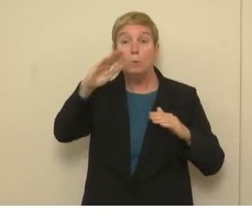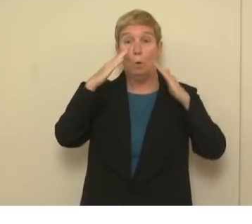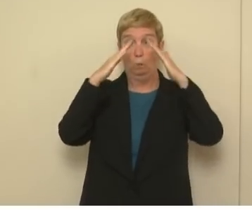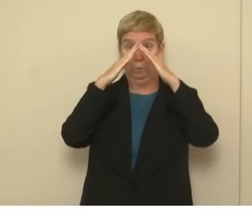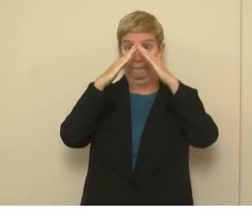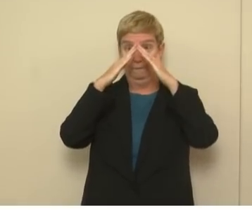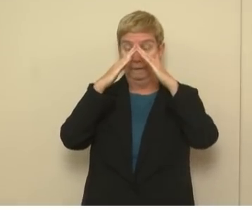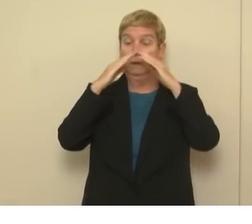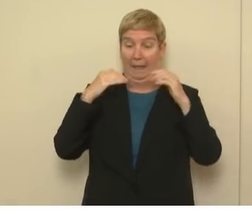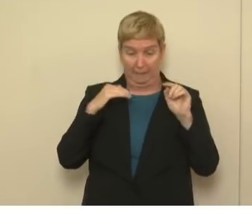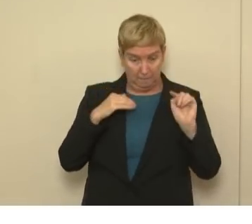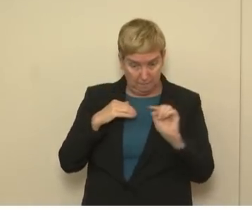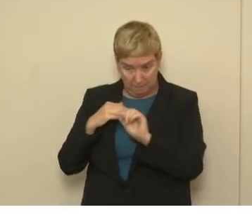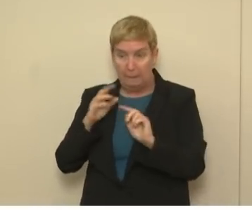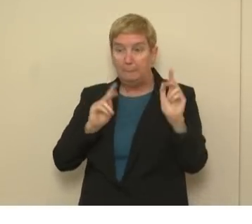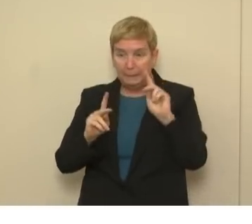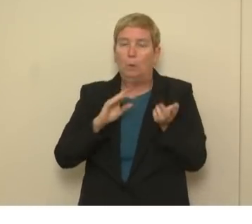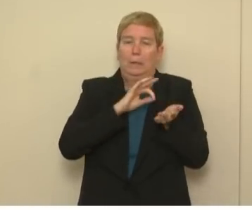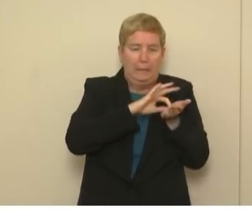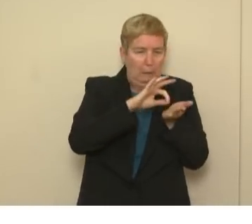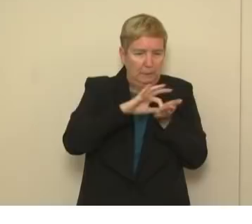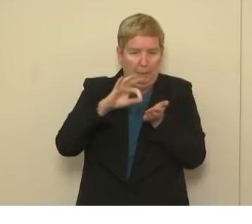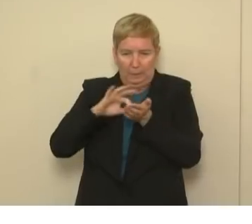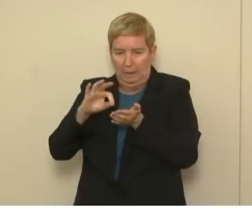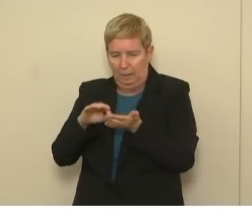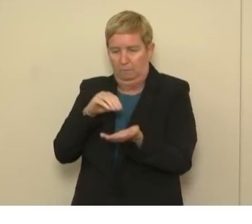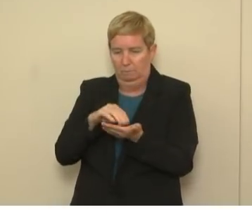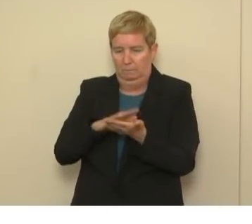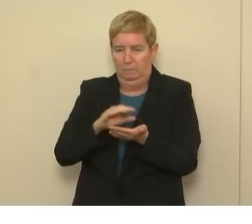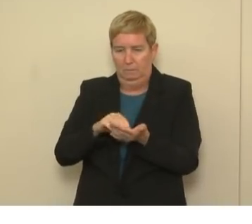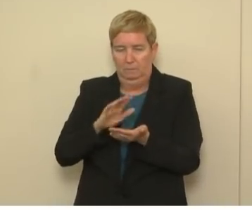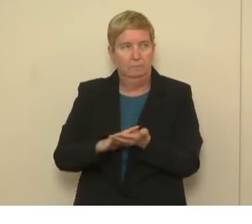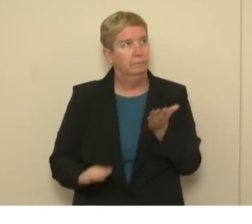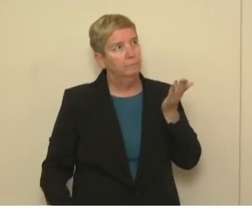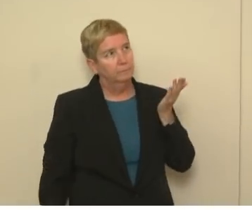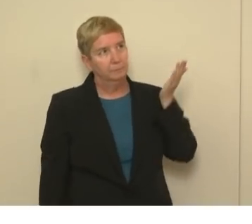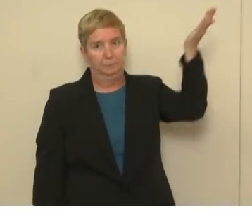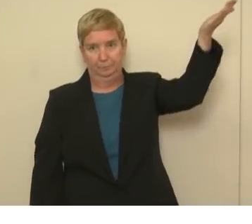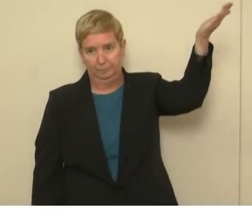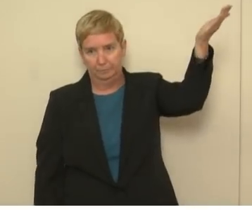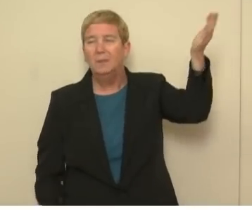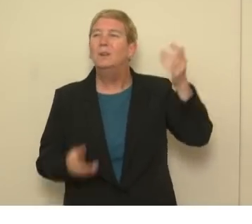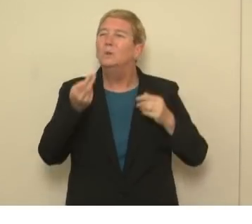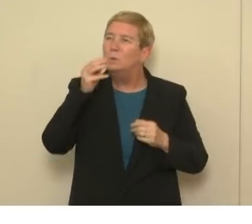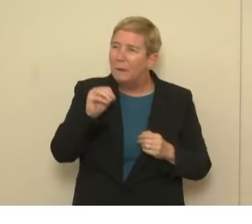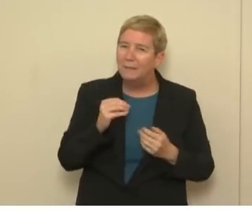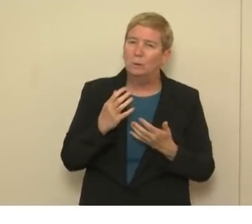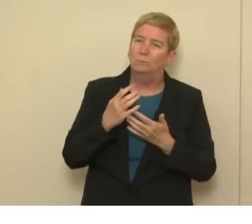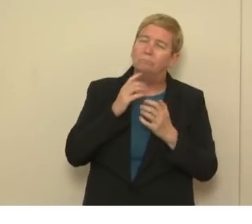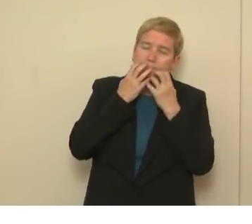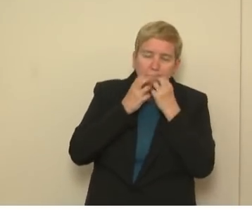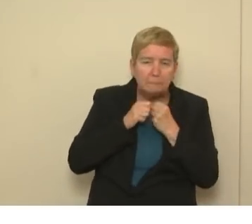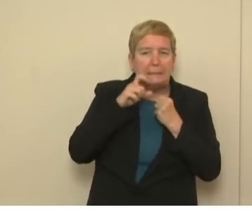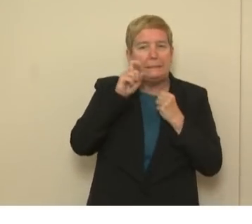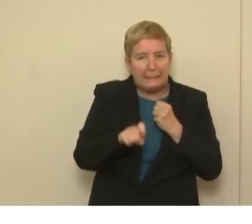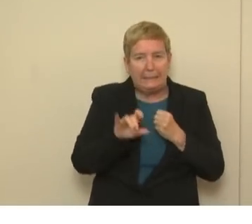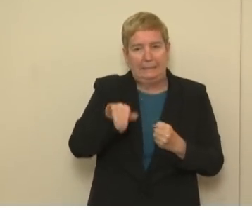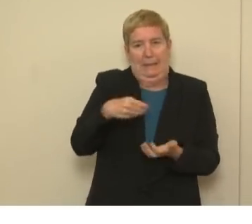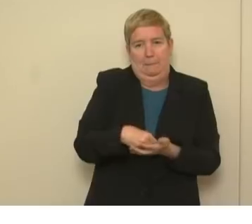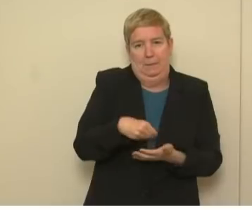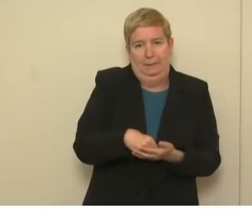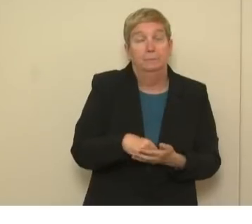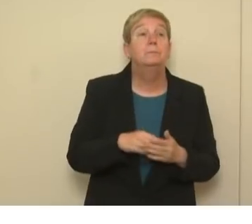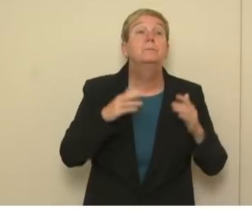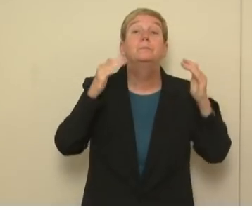deserve to be counted. You deserve to have them counted. New Mexico deserves to be counted. The last thing we'll talk about today